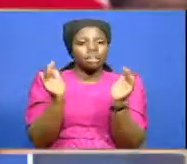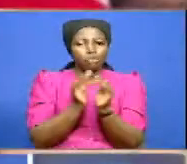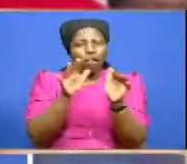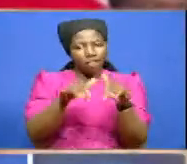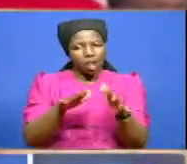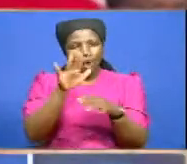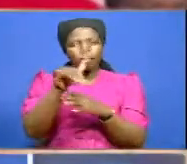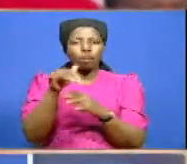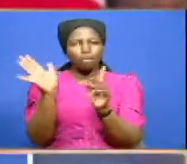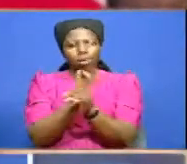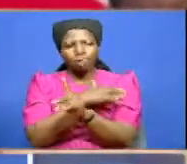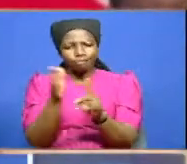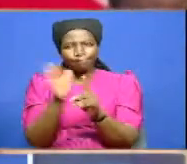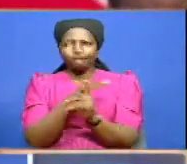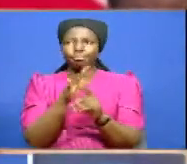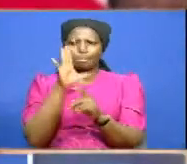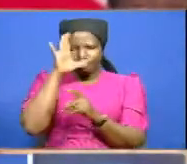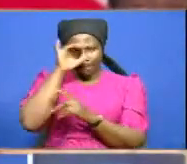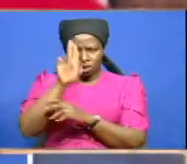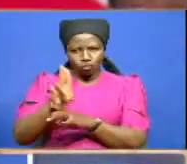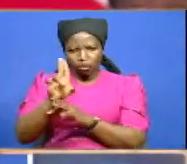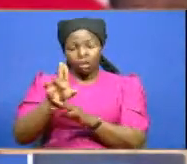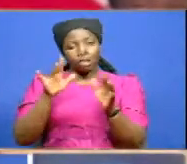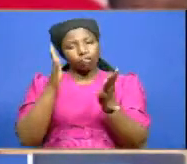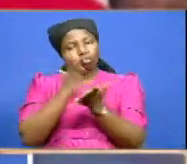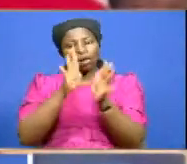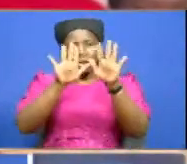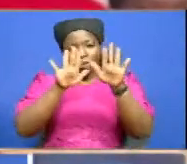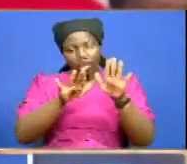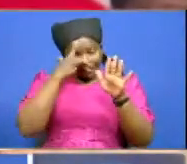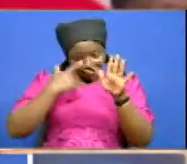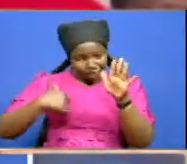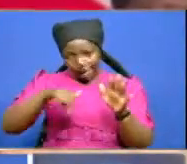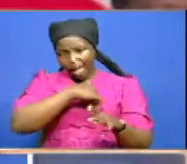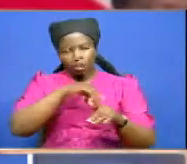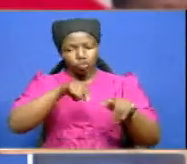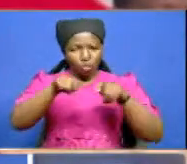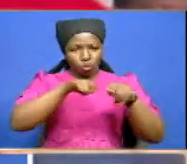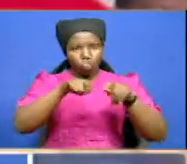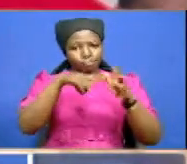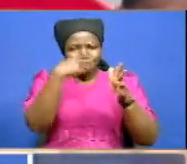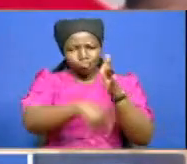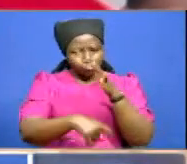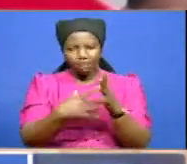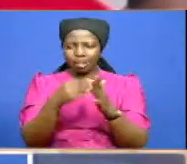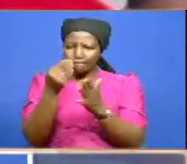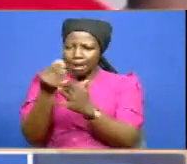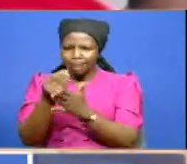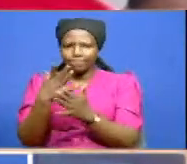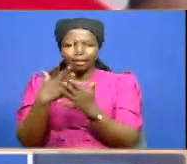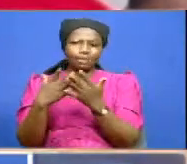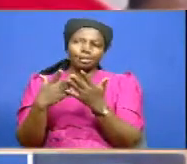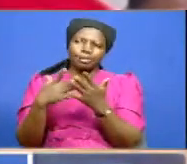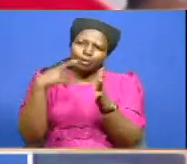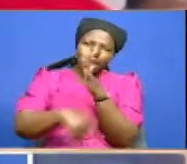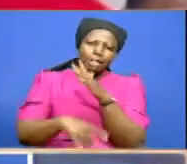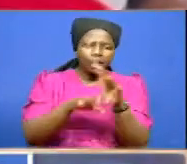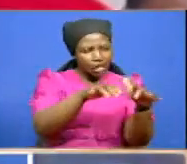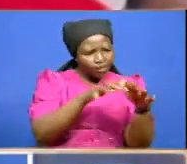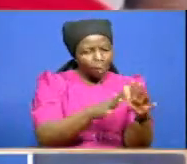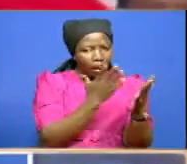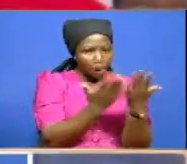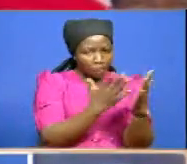exploitation. It is necessary for us to control the levies, the charges that are charged on farmers, either at the factory